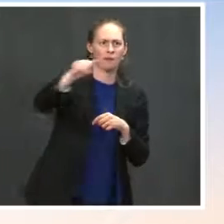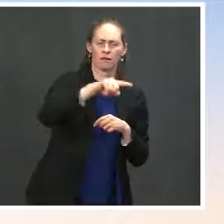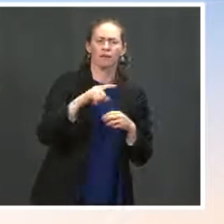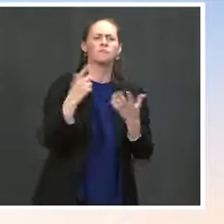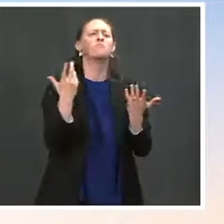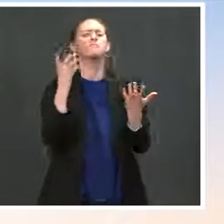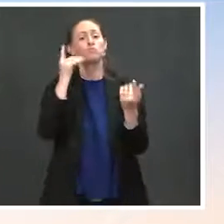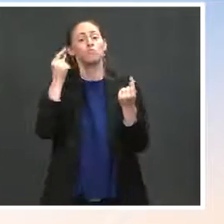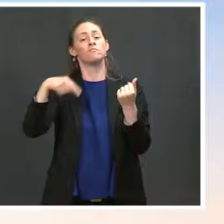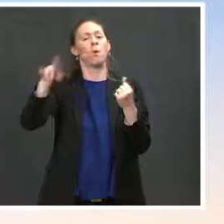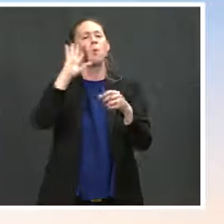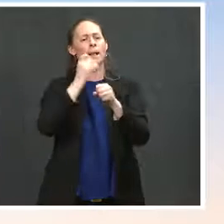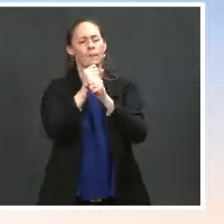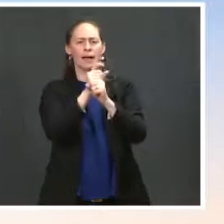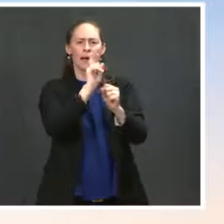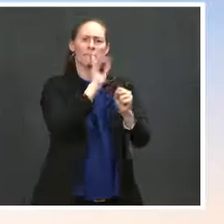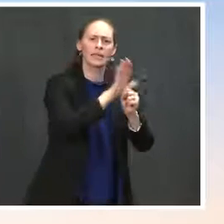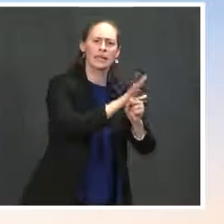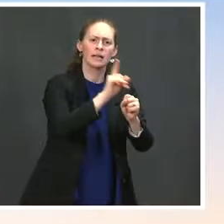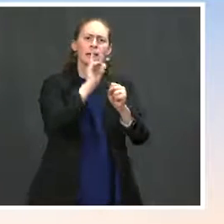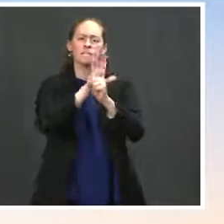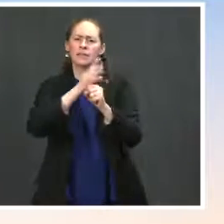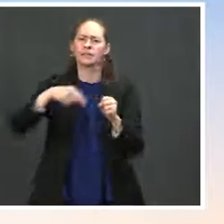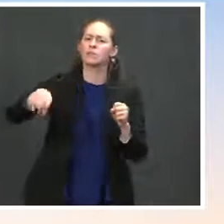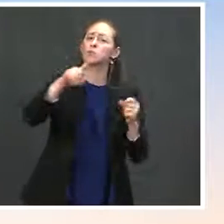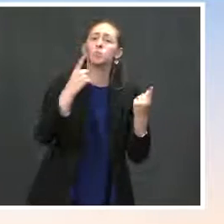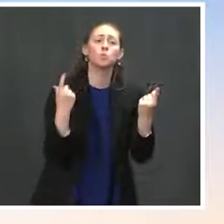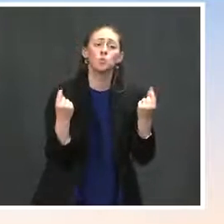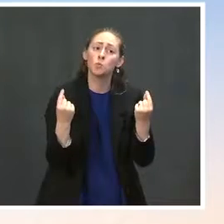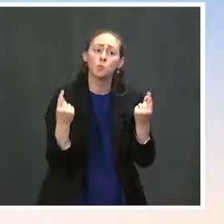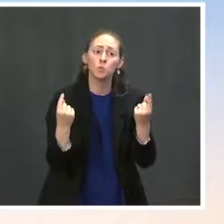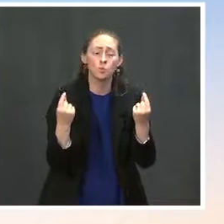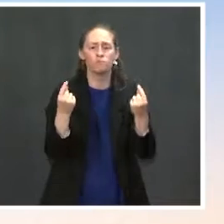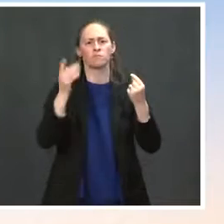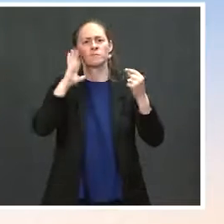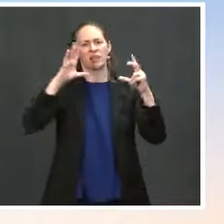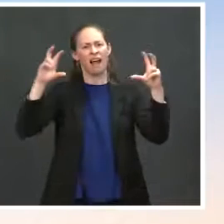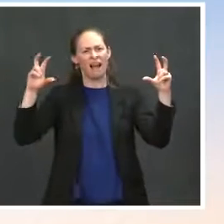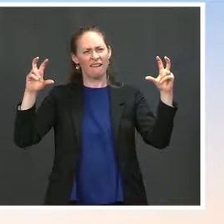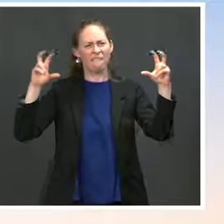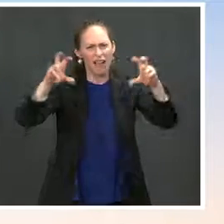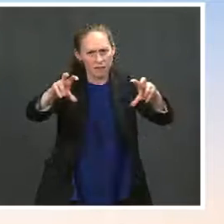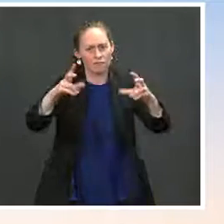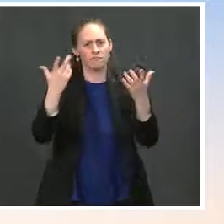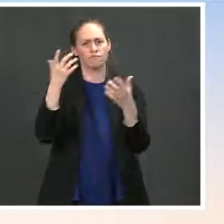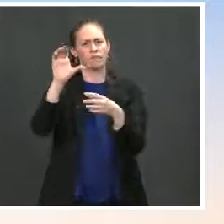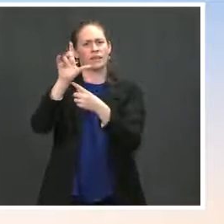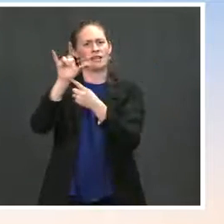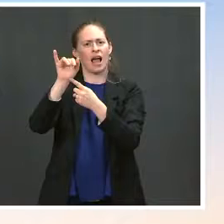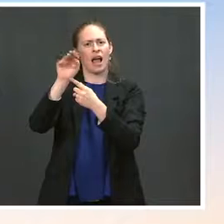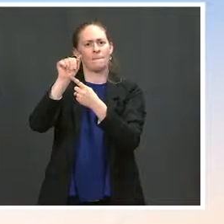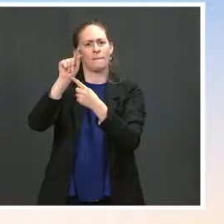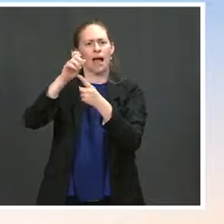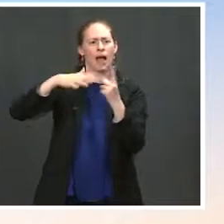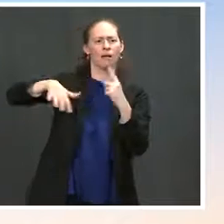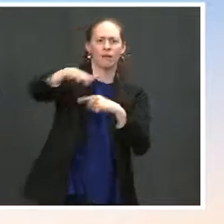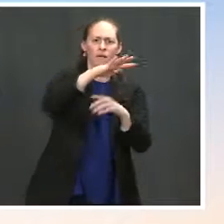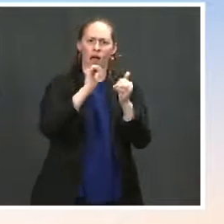commitment that they will invest into climate-related efforts, initiatives,